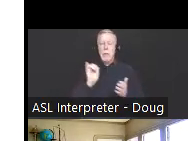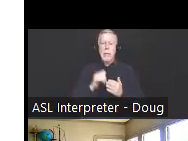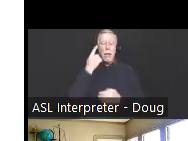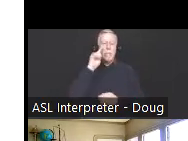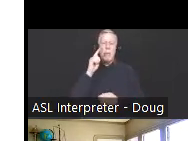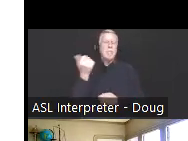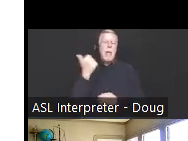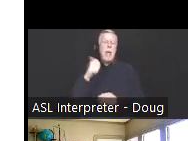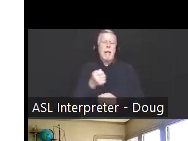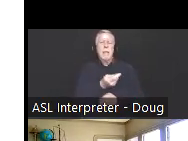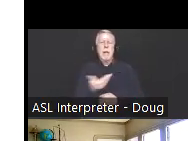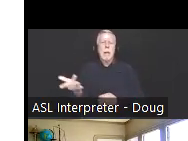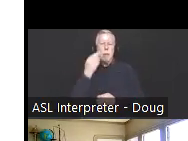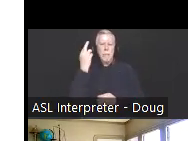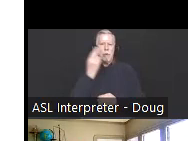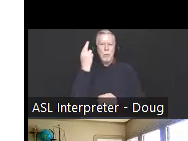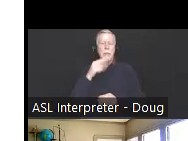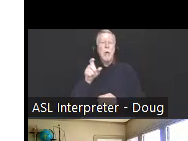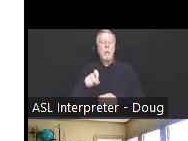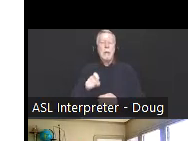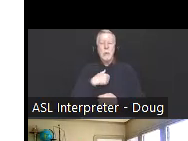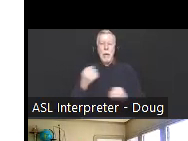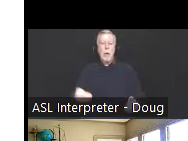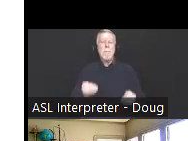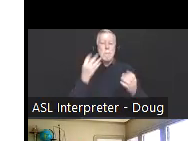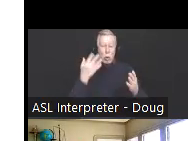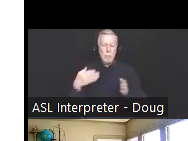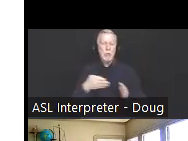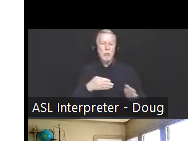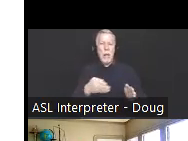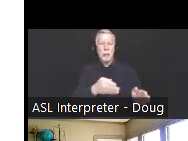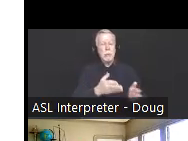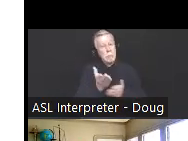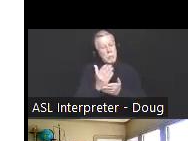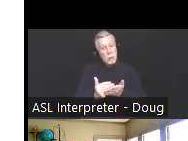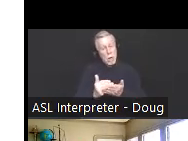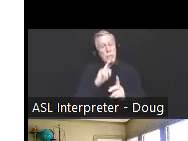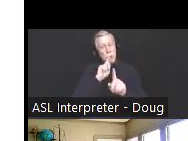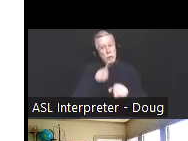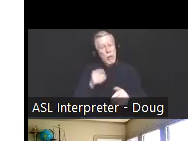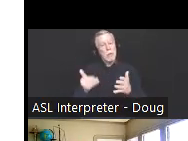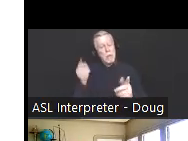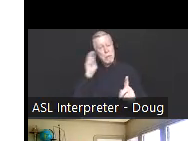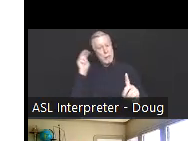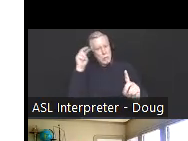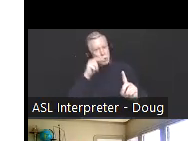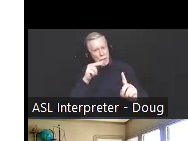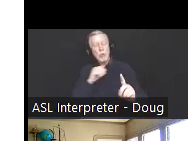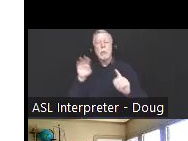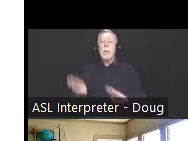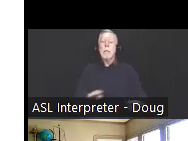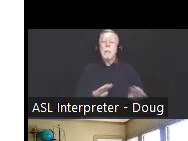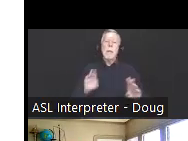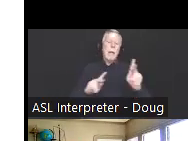number of reasons, we need to have multiple strategies, some of which address maybe the perception and the behavior of people